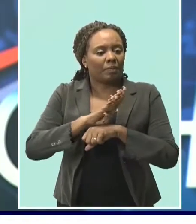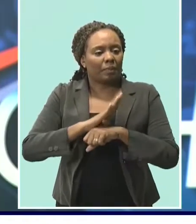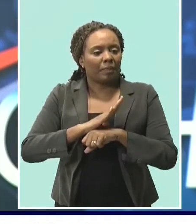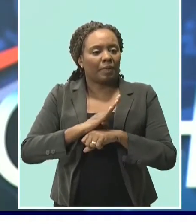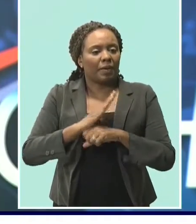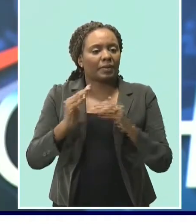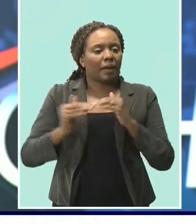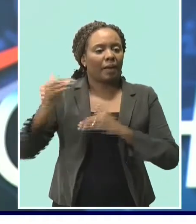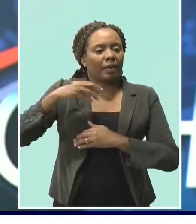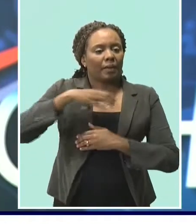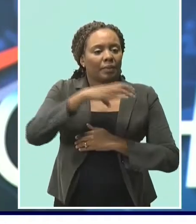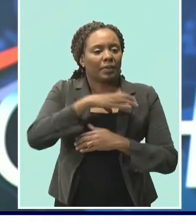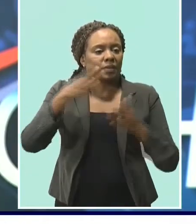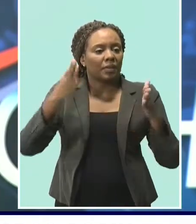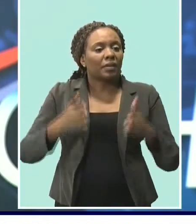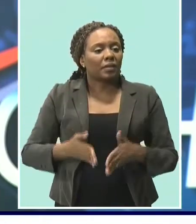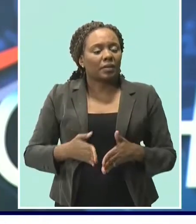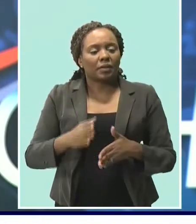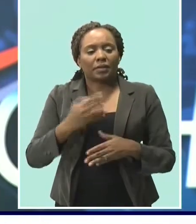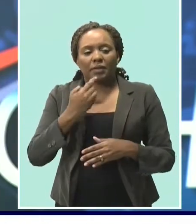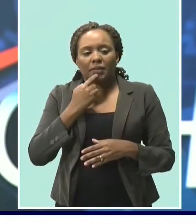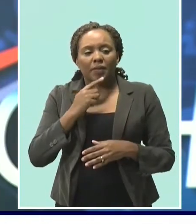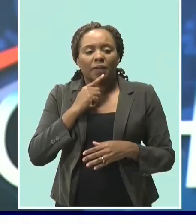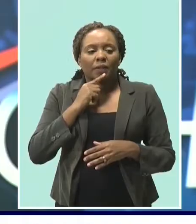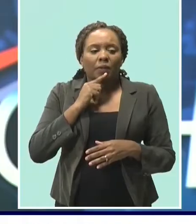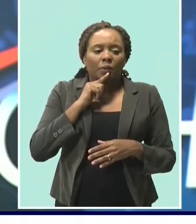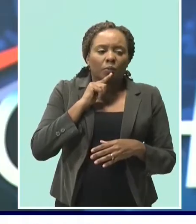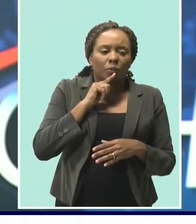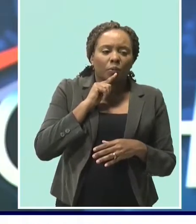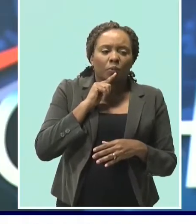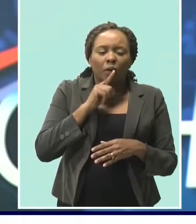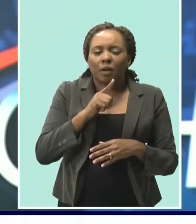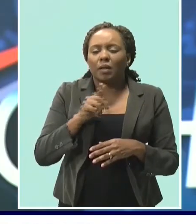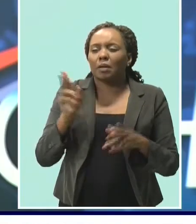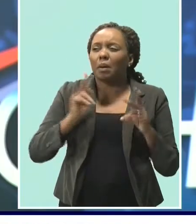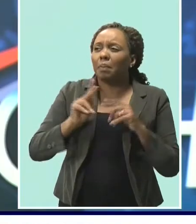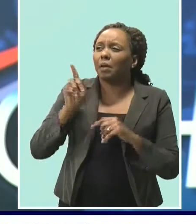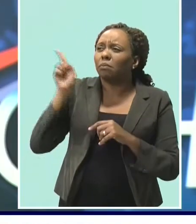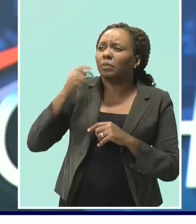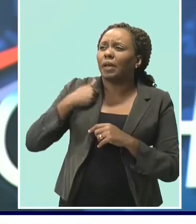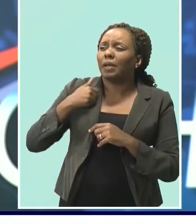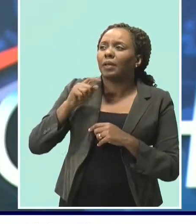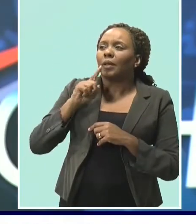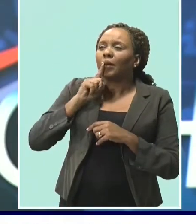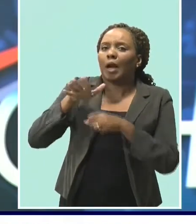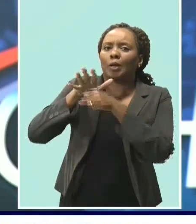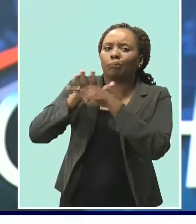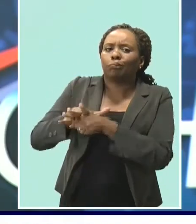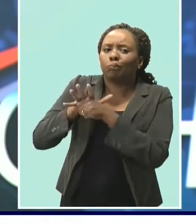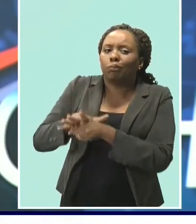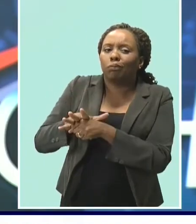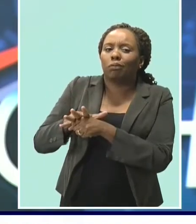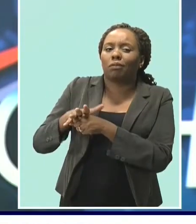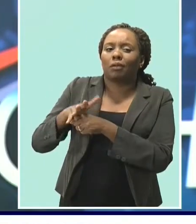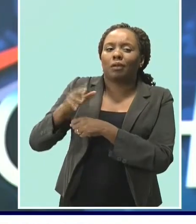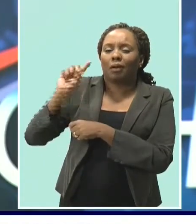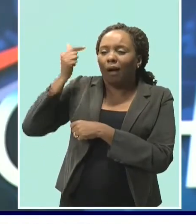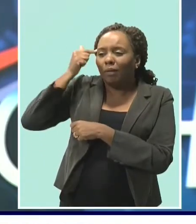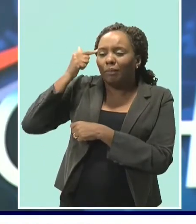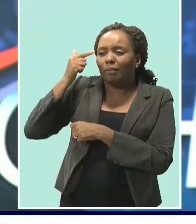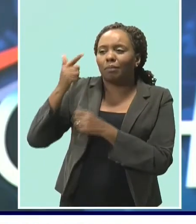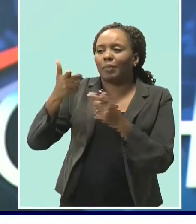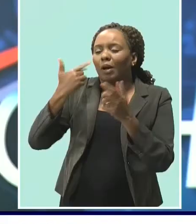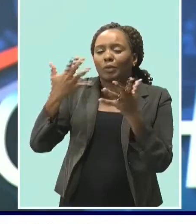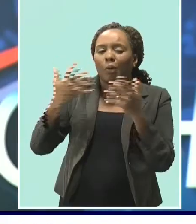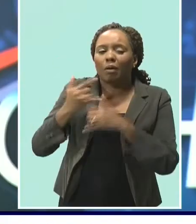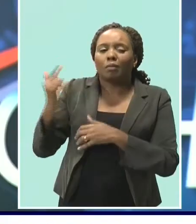Reginald Farley says pressure is being placed on the government there by travel industry executives to relax the restrictions on